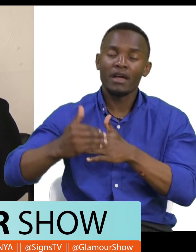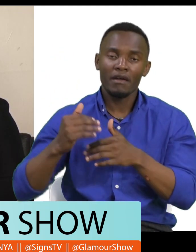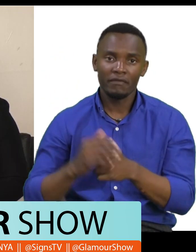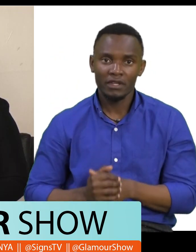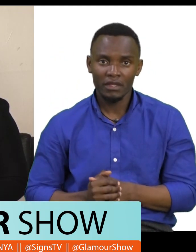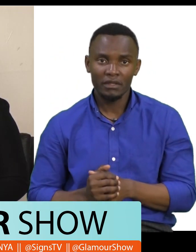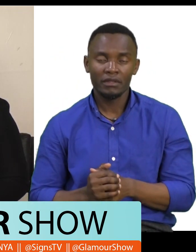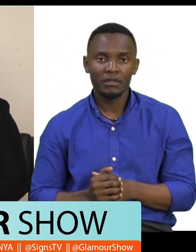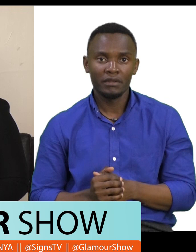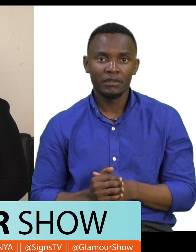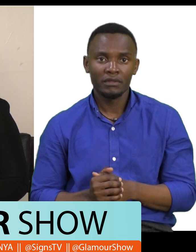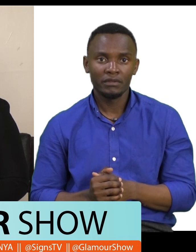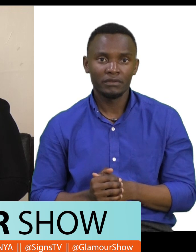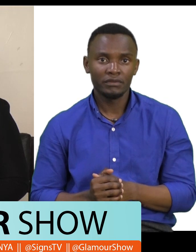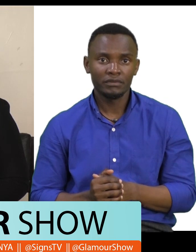that, you apply. Then you,